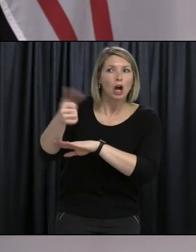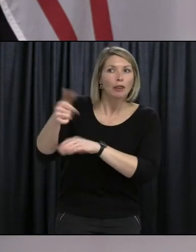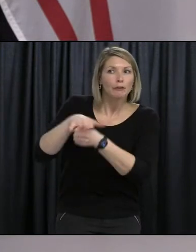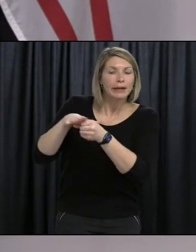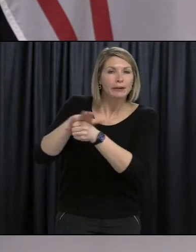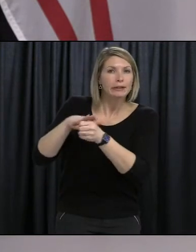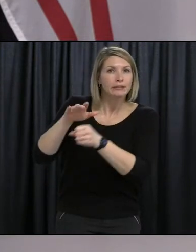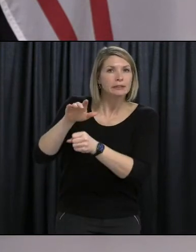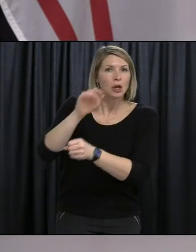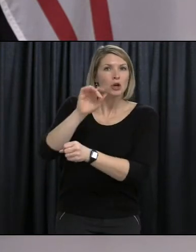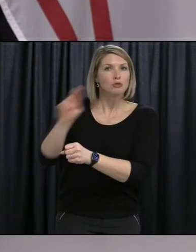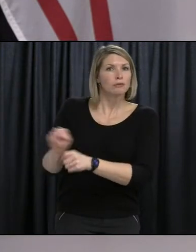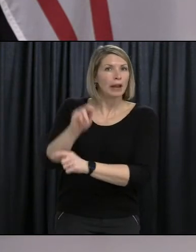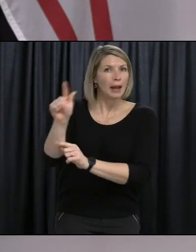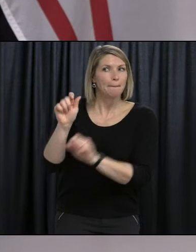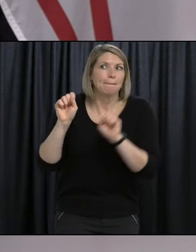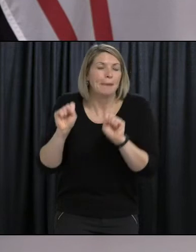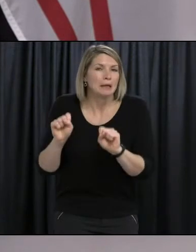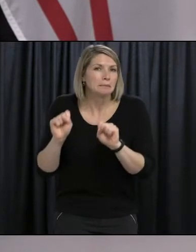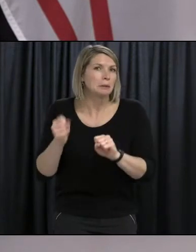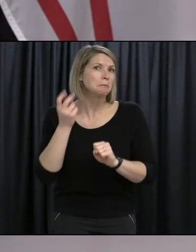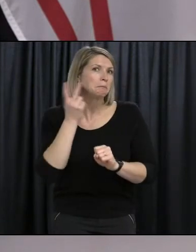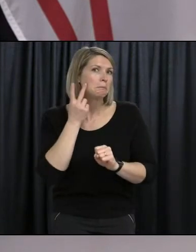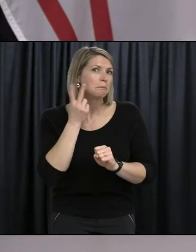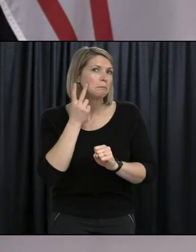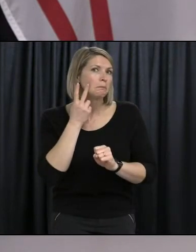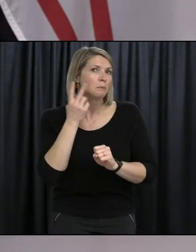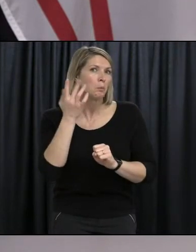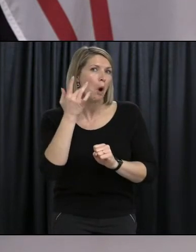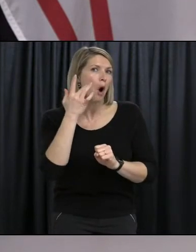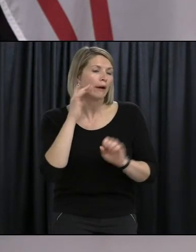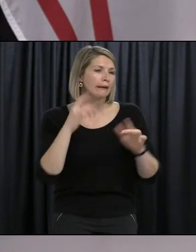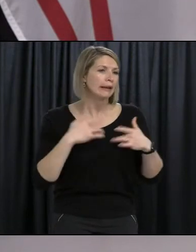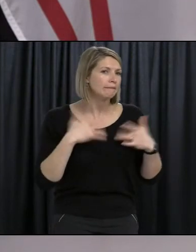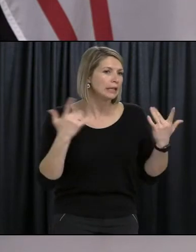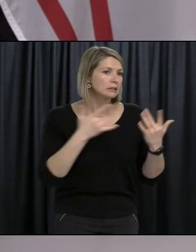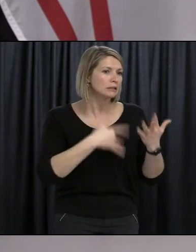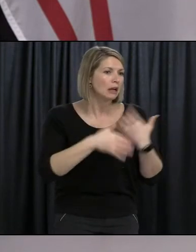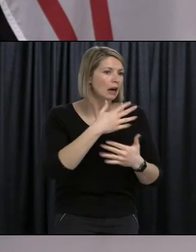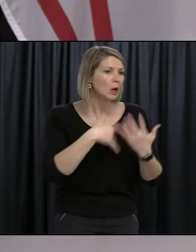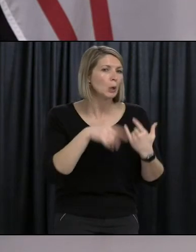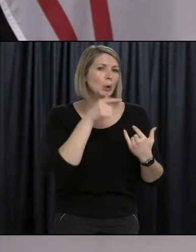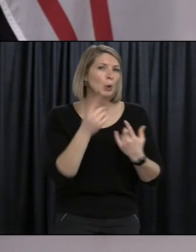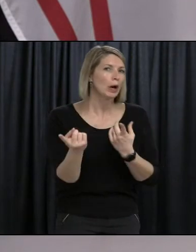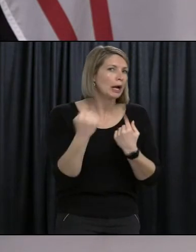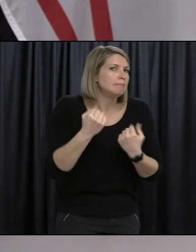isolating and if they have been exposed, are not transmitting the virus any further.